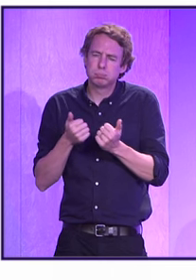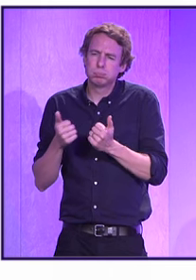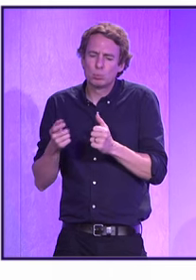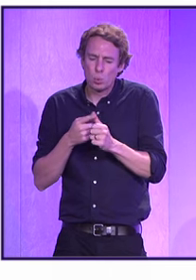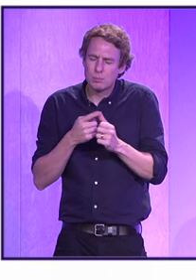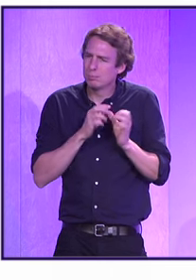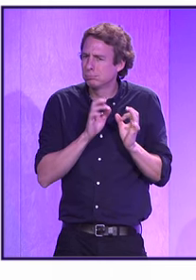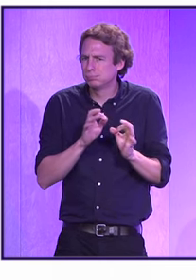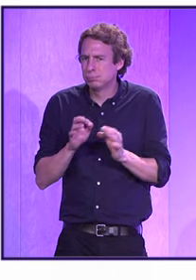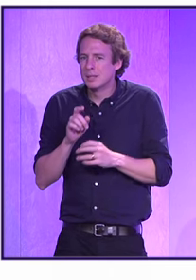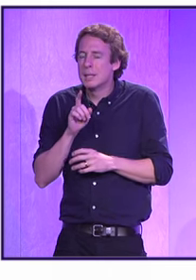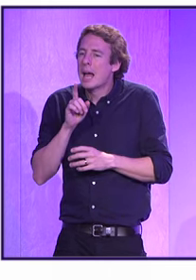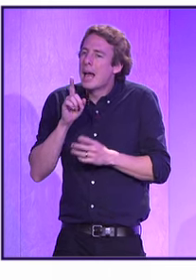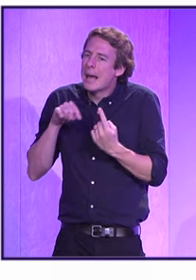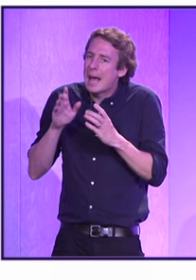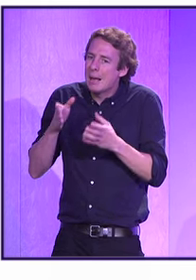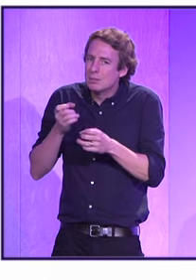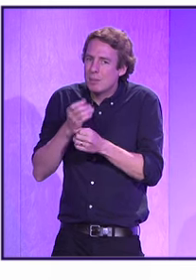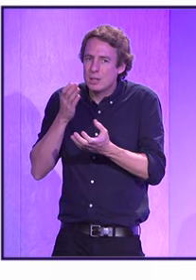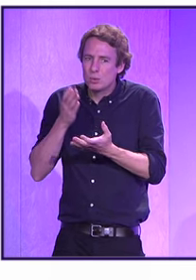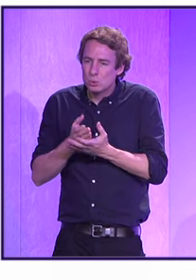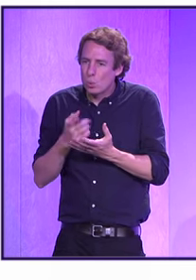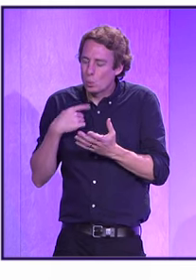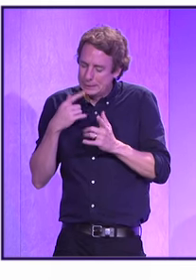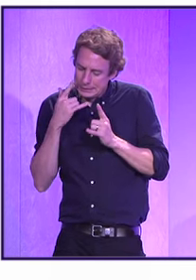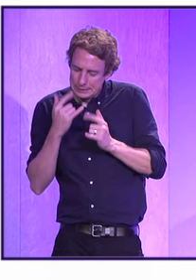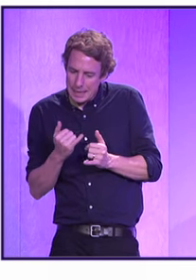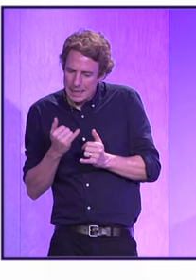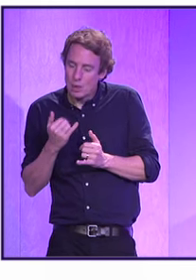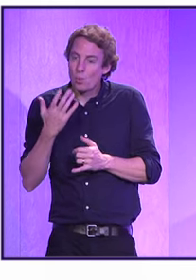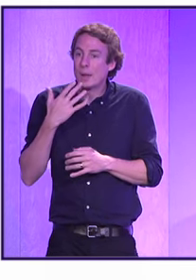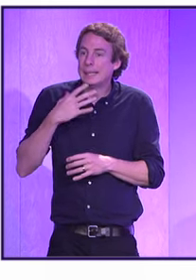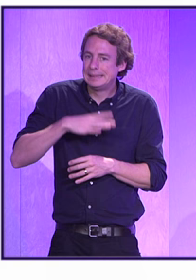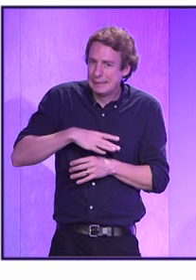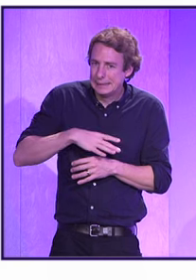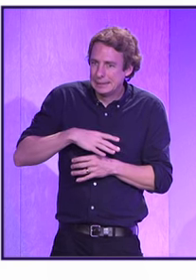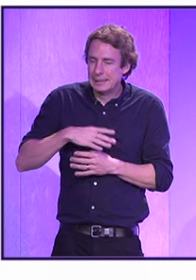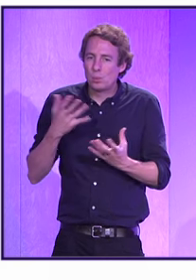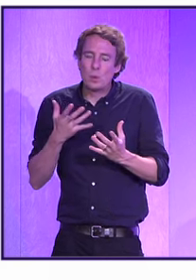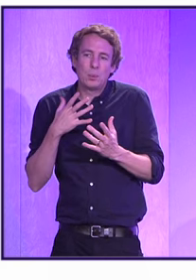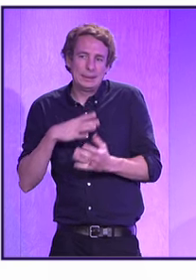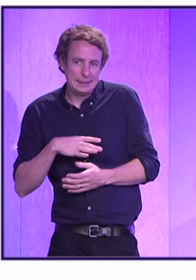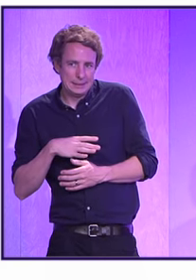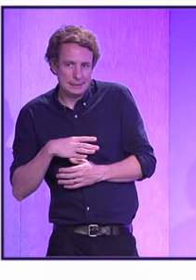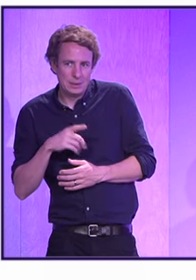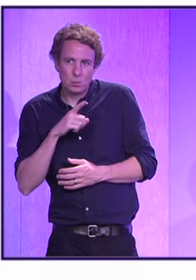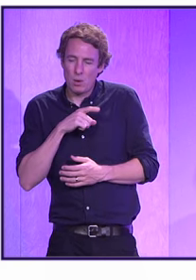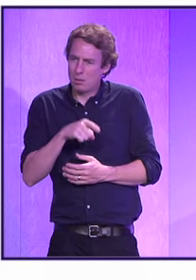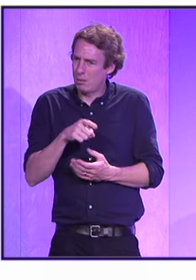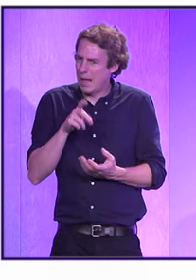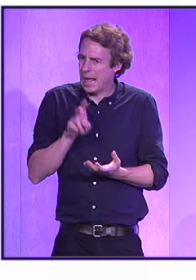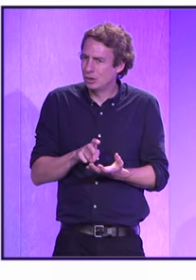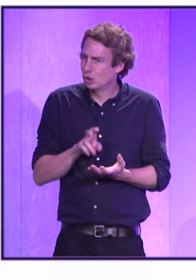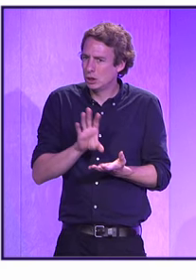great, automation, amazing, but we have to make sure that we're testing when we need to and where we need to. Remember,